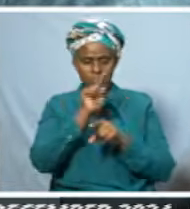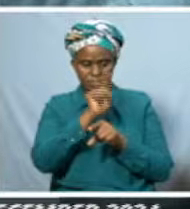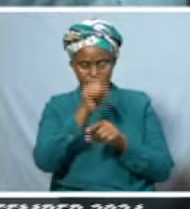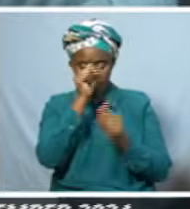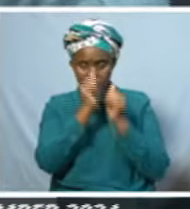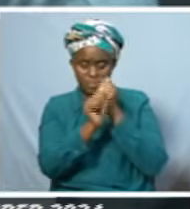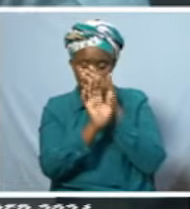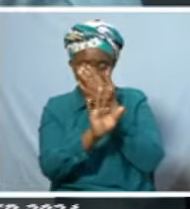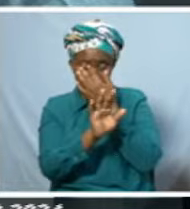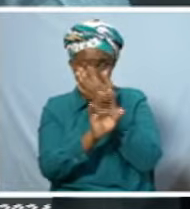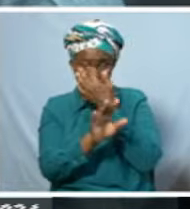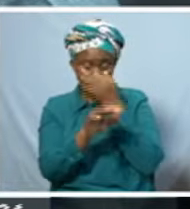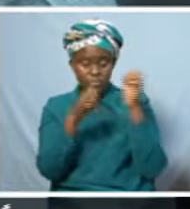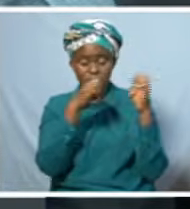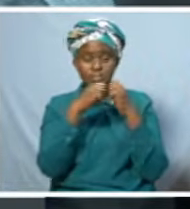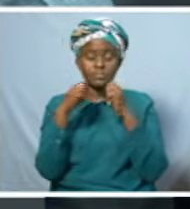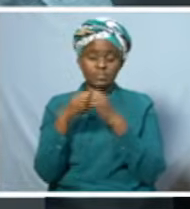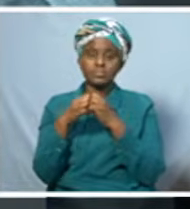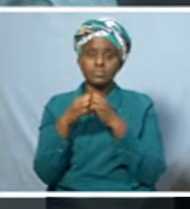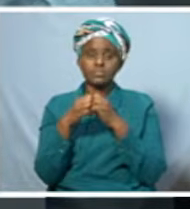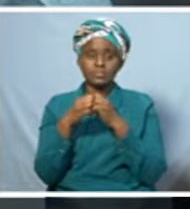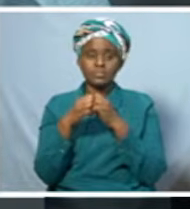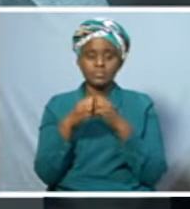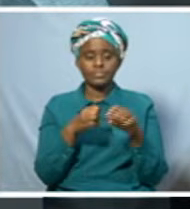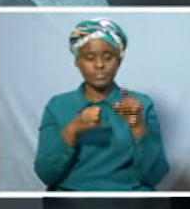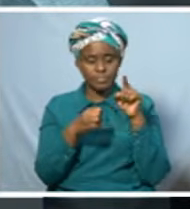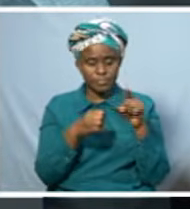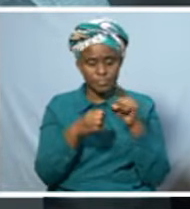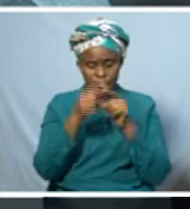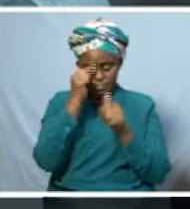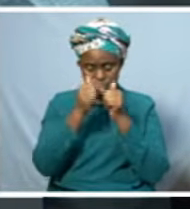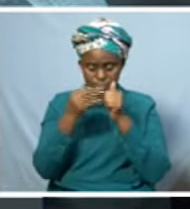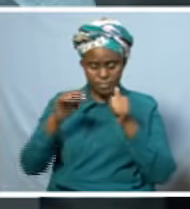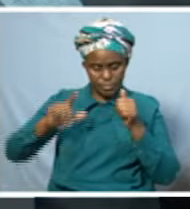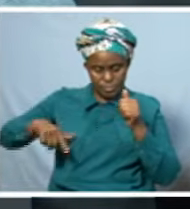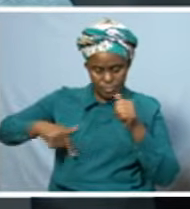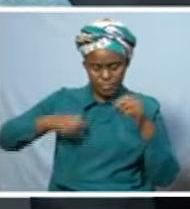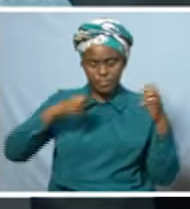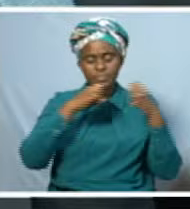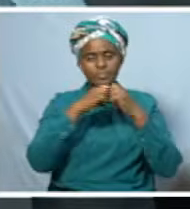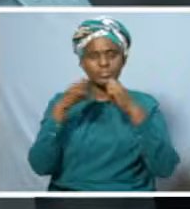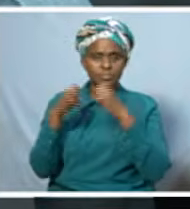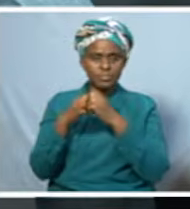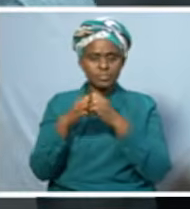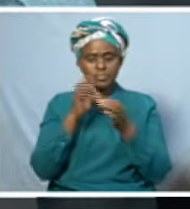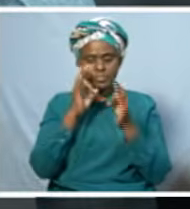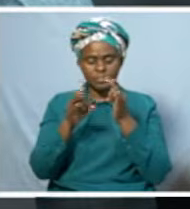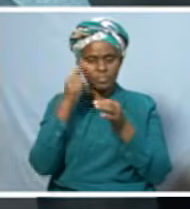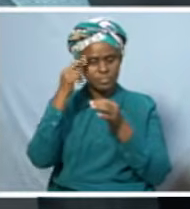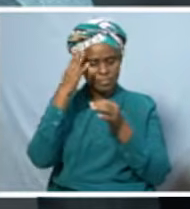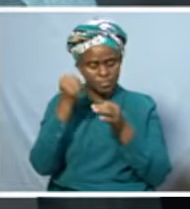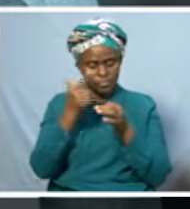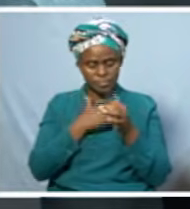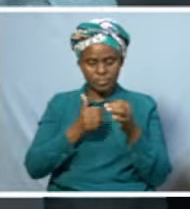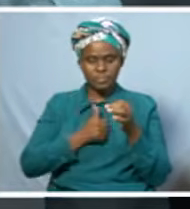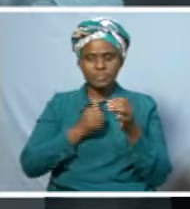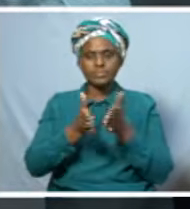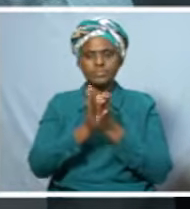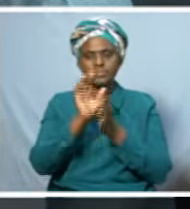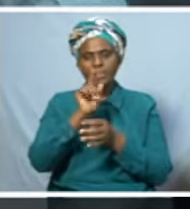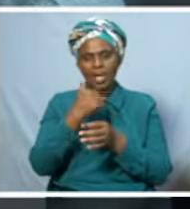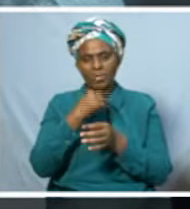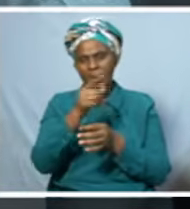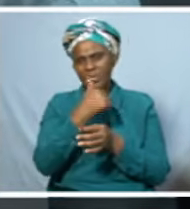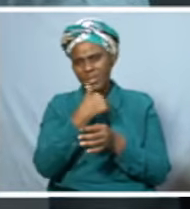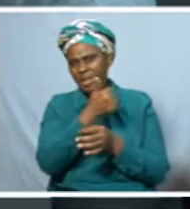due to banking. This was due to delayed banking. This is the reason why I was asking, is there any